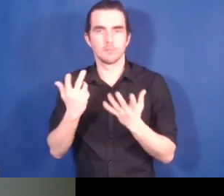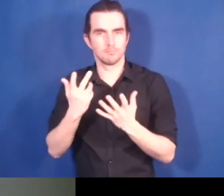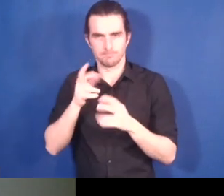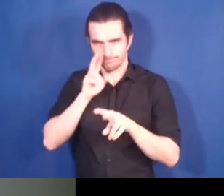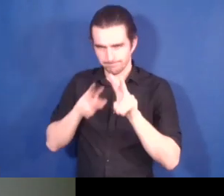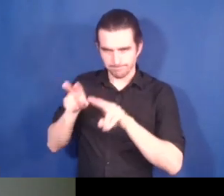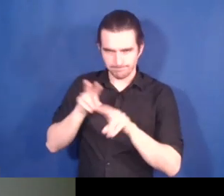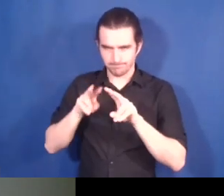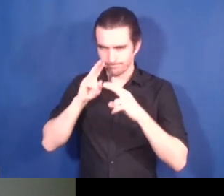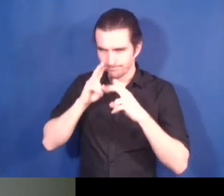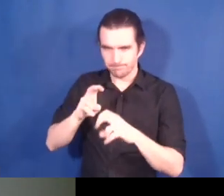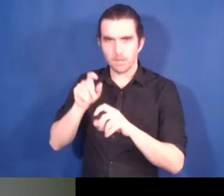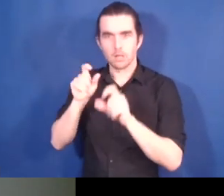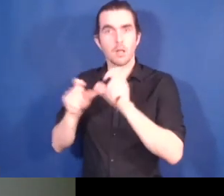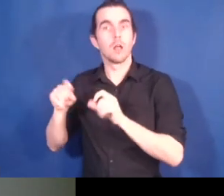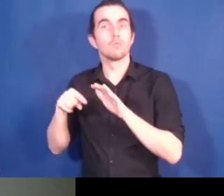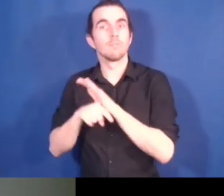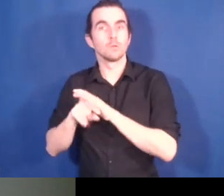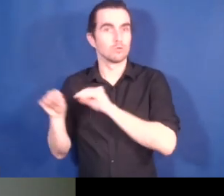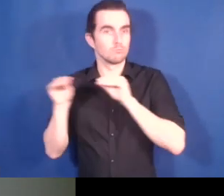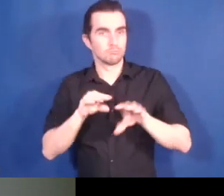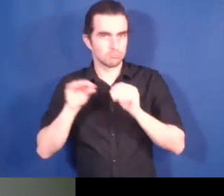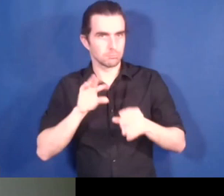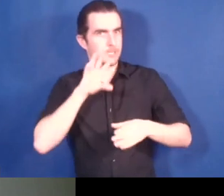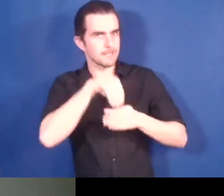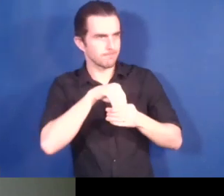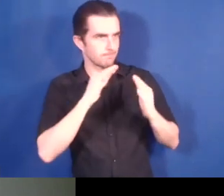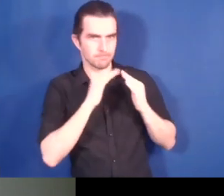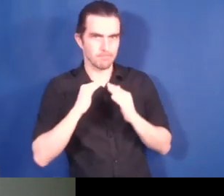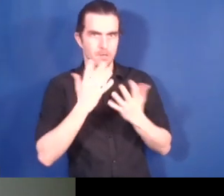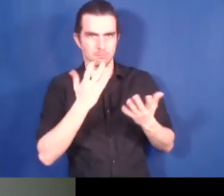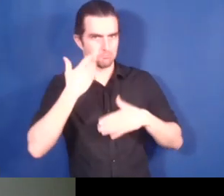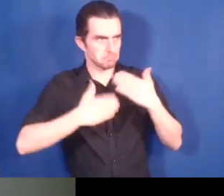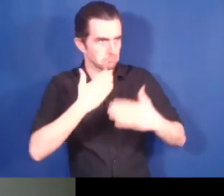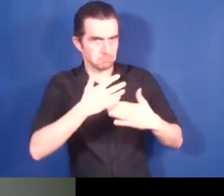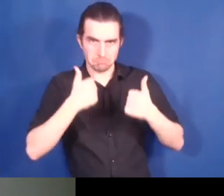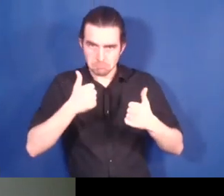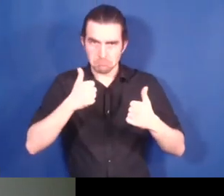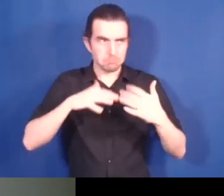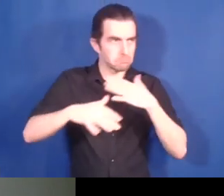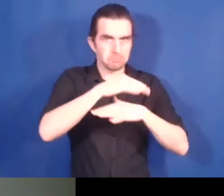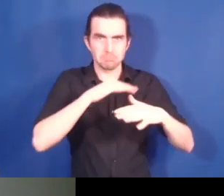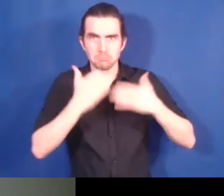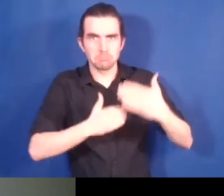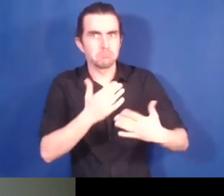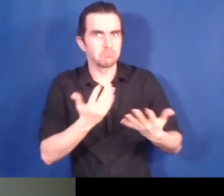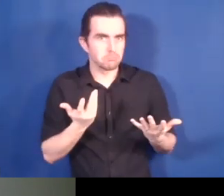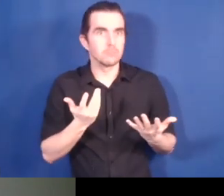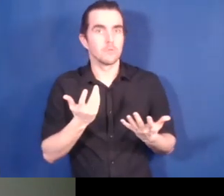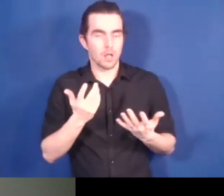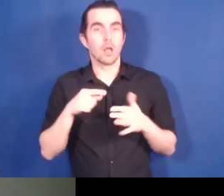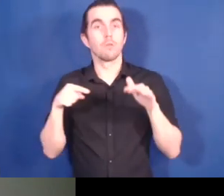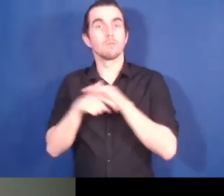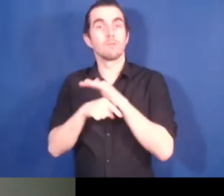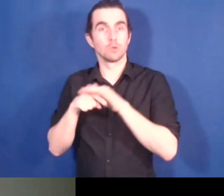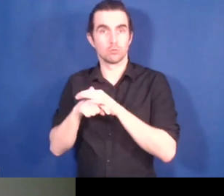be included as research assistants on such projects. And then a final area where more work and support